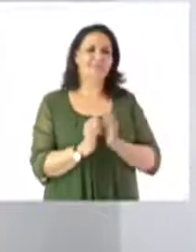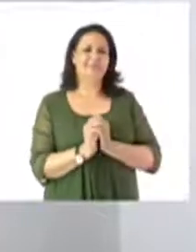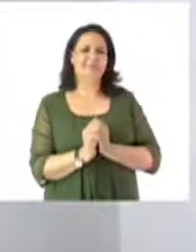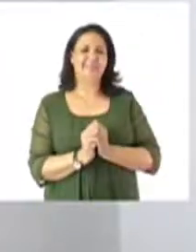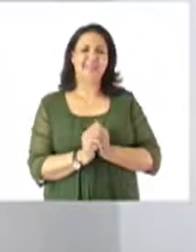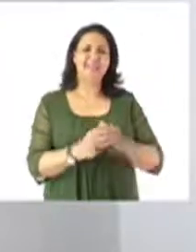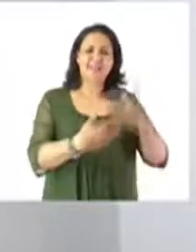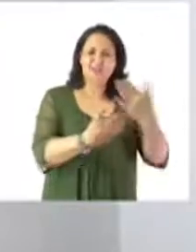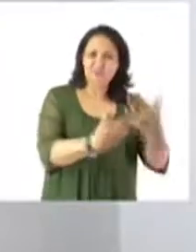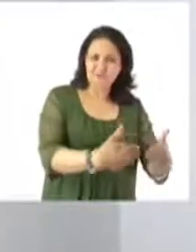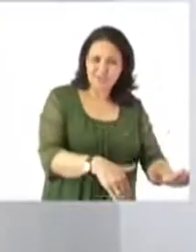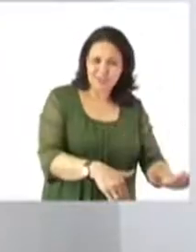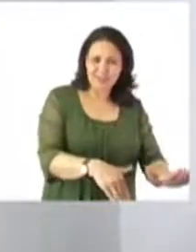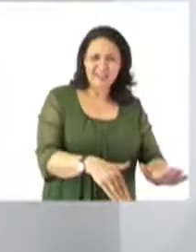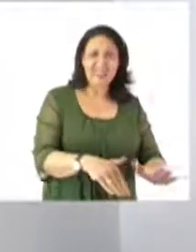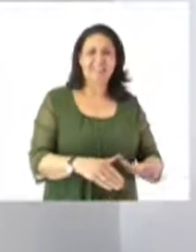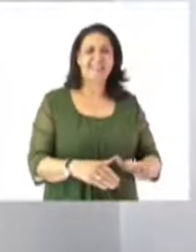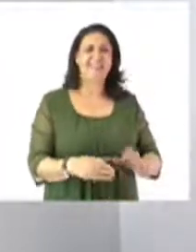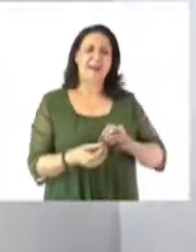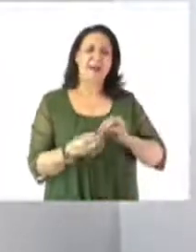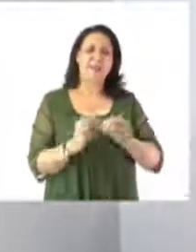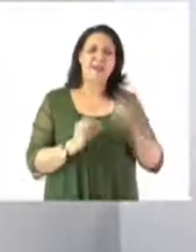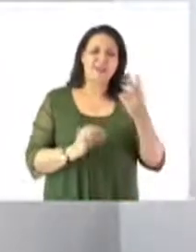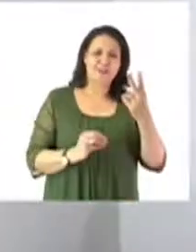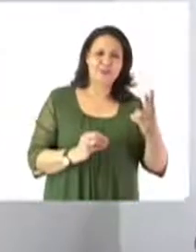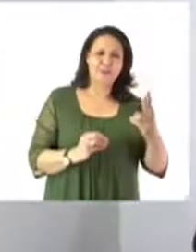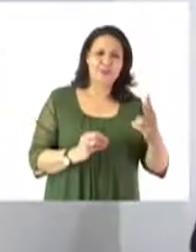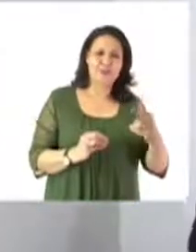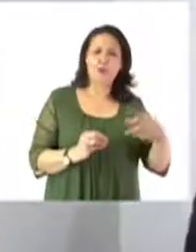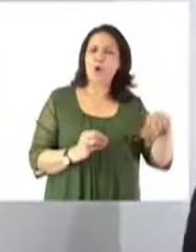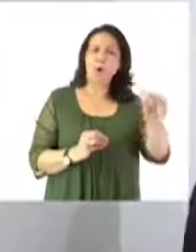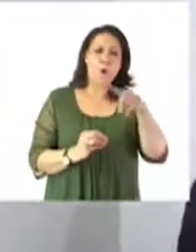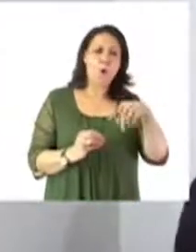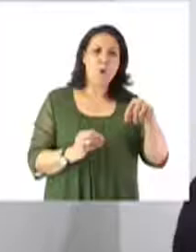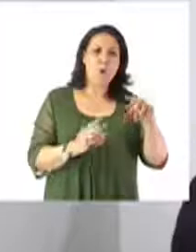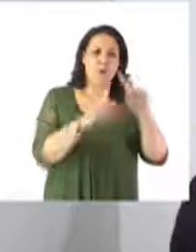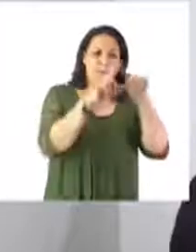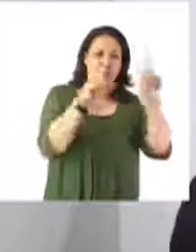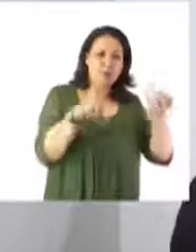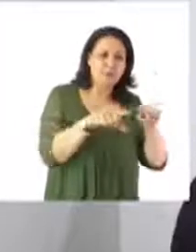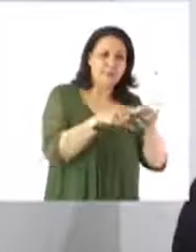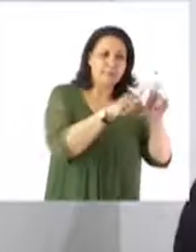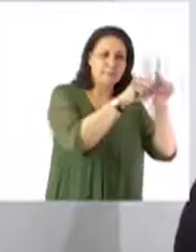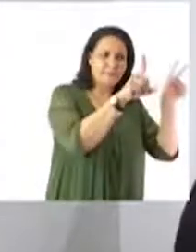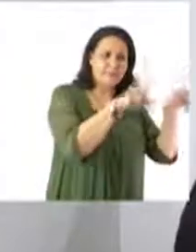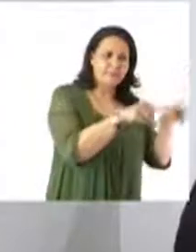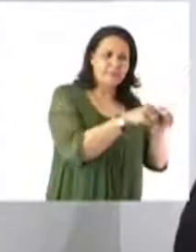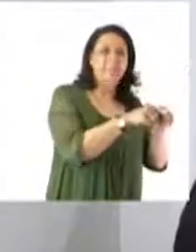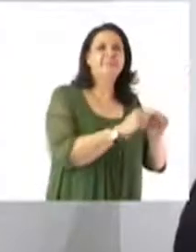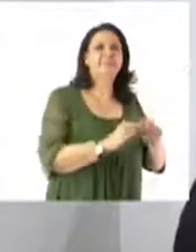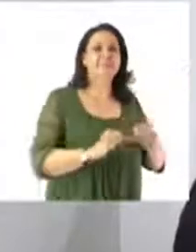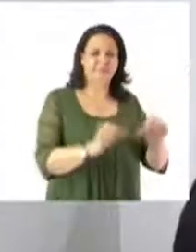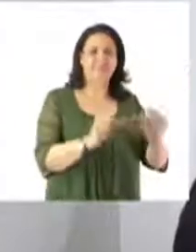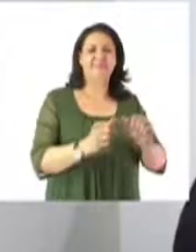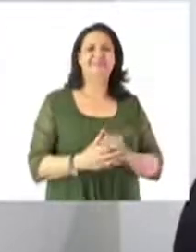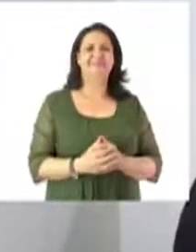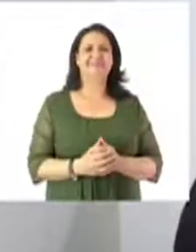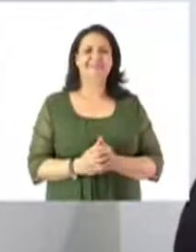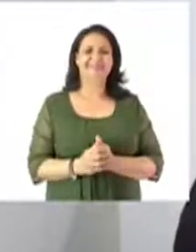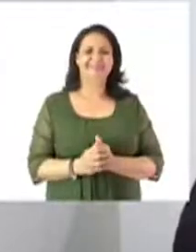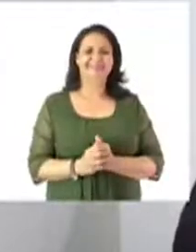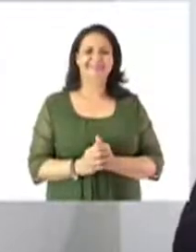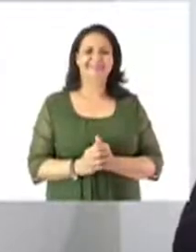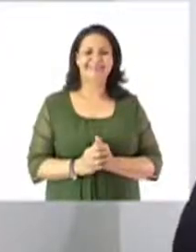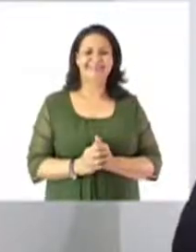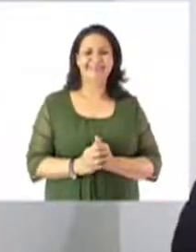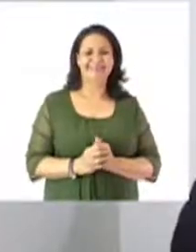Until you finish writing number 2 in all the blocks that you have there. Have you done that?